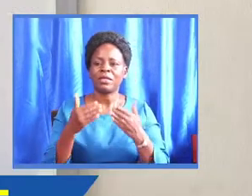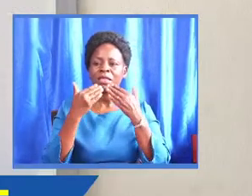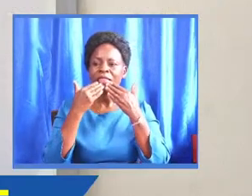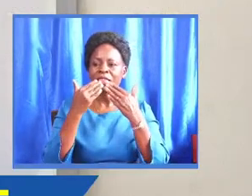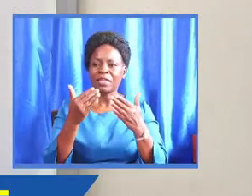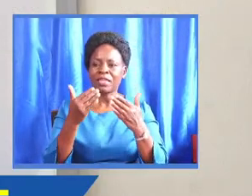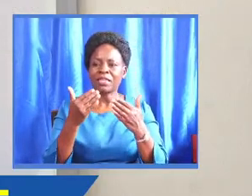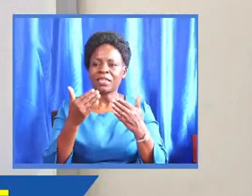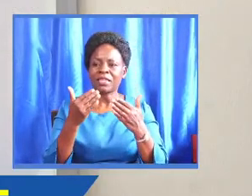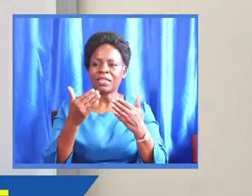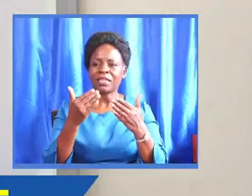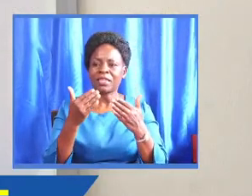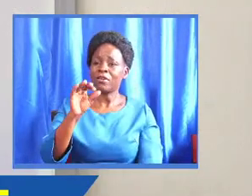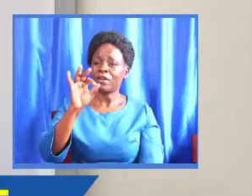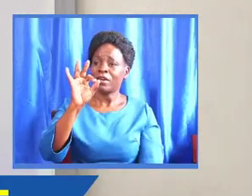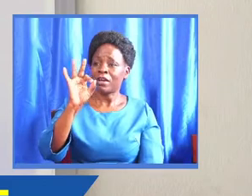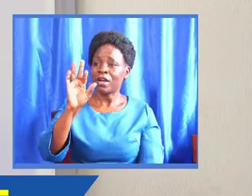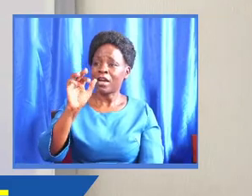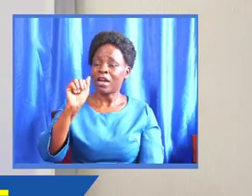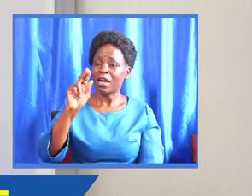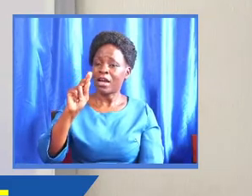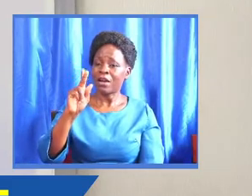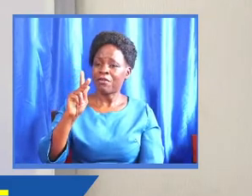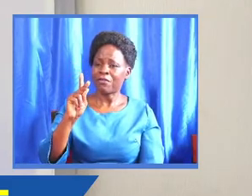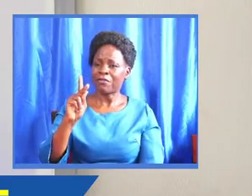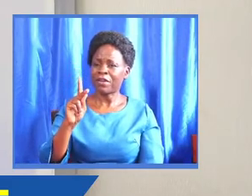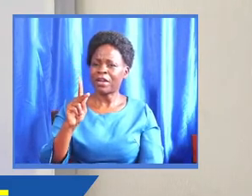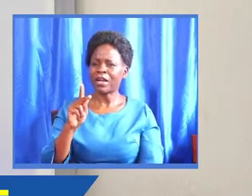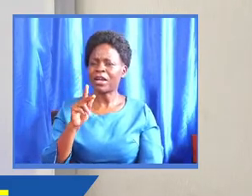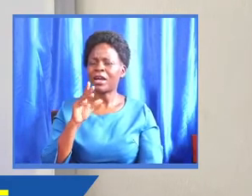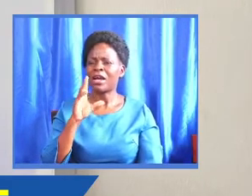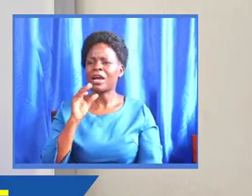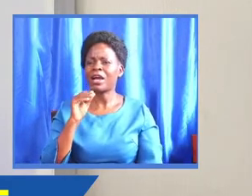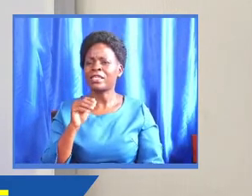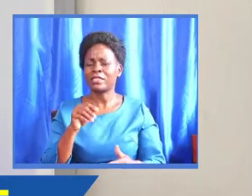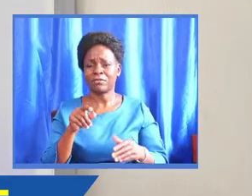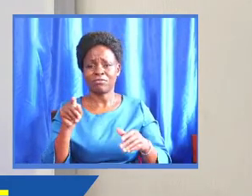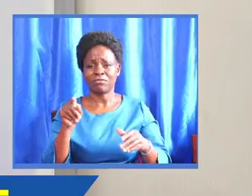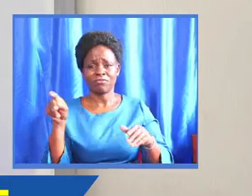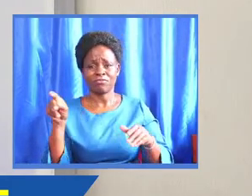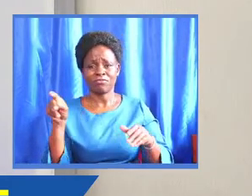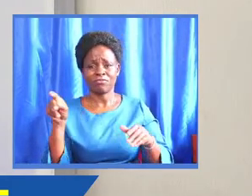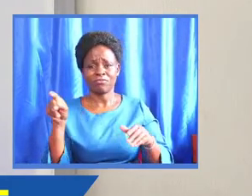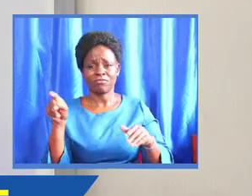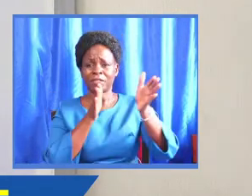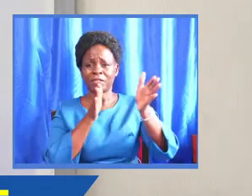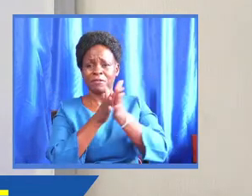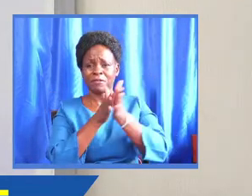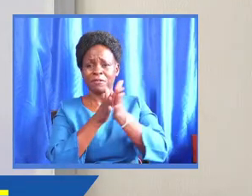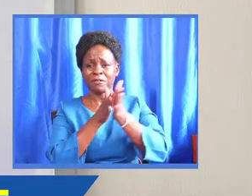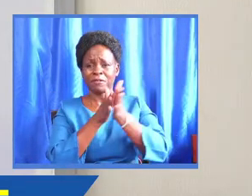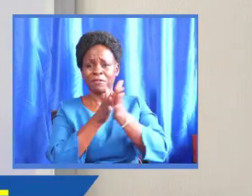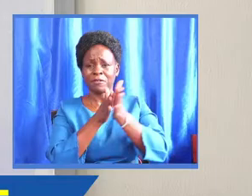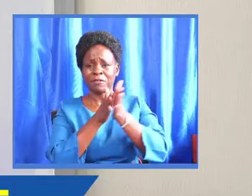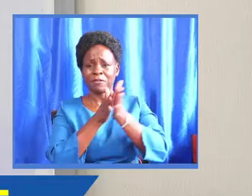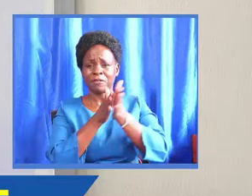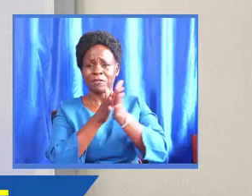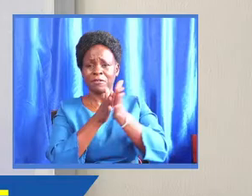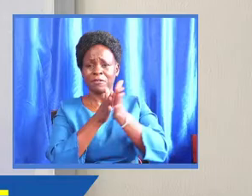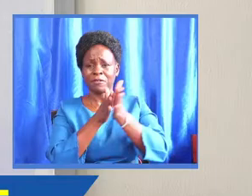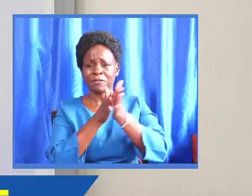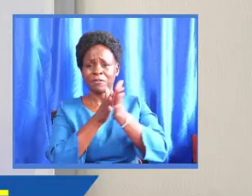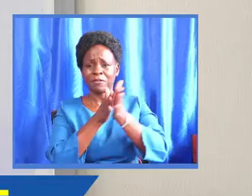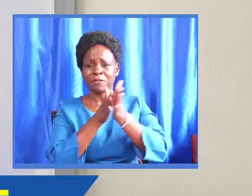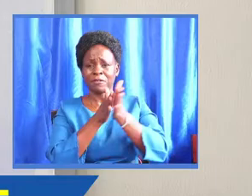Thank you, Frank. Yes, as explained by the fellow panelists, real estate